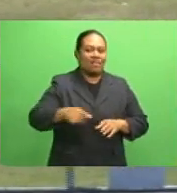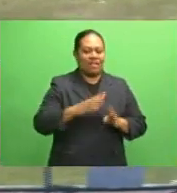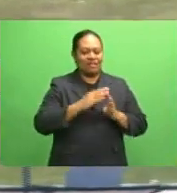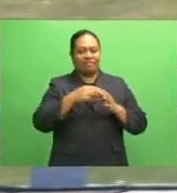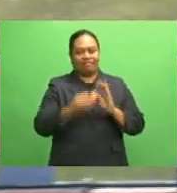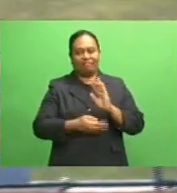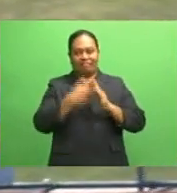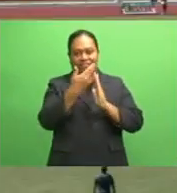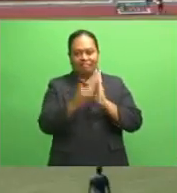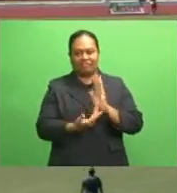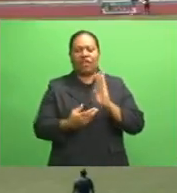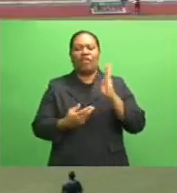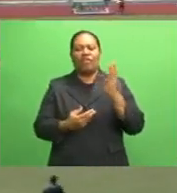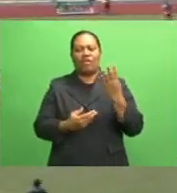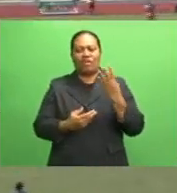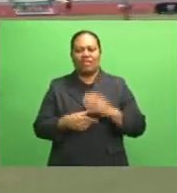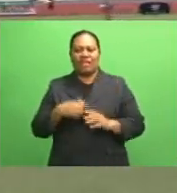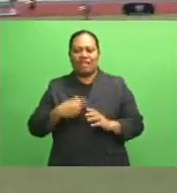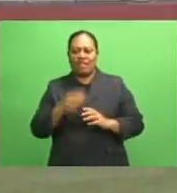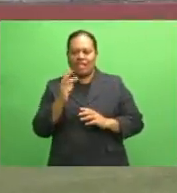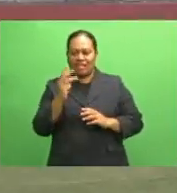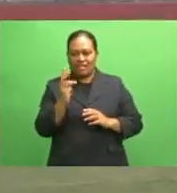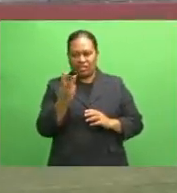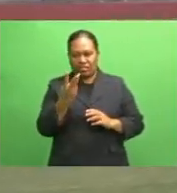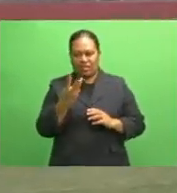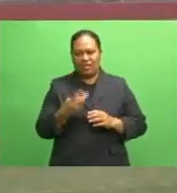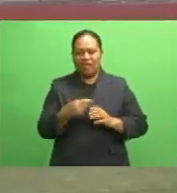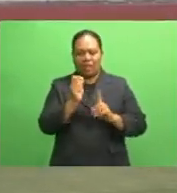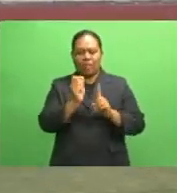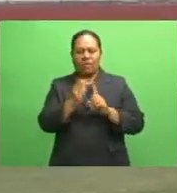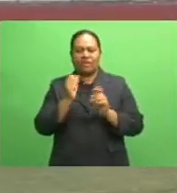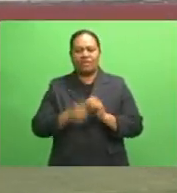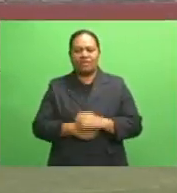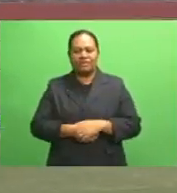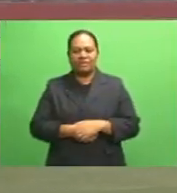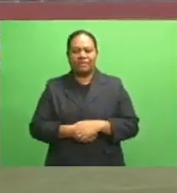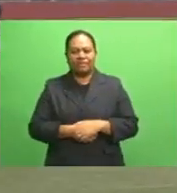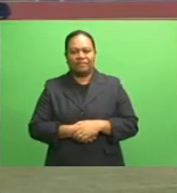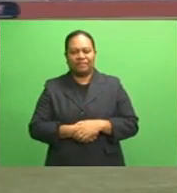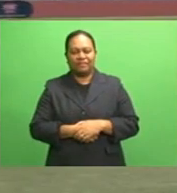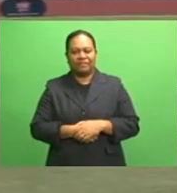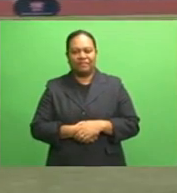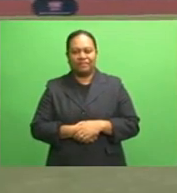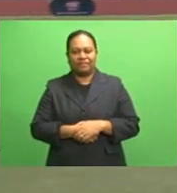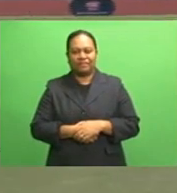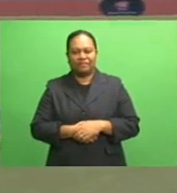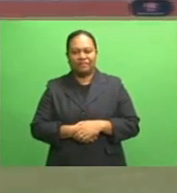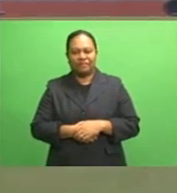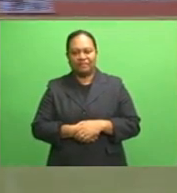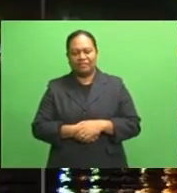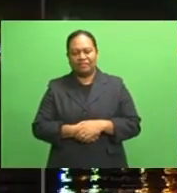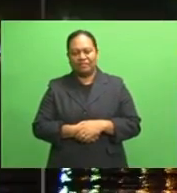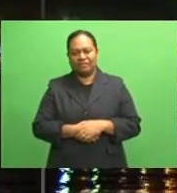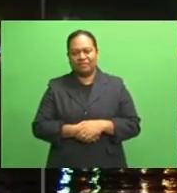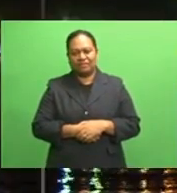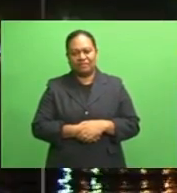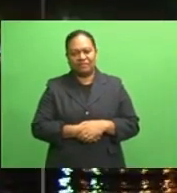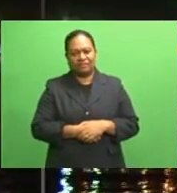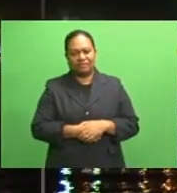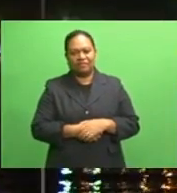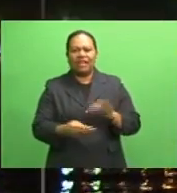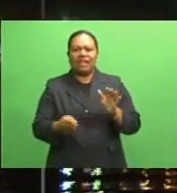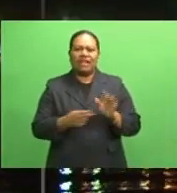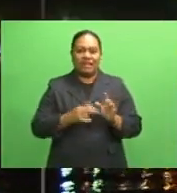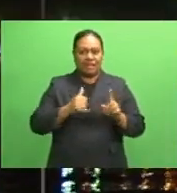Group A with 3 points, while Lesinu sat in third place with 4 points. Tali Materkula, FBC Sports. The